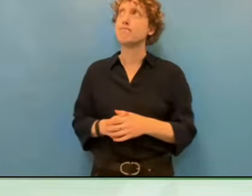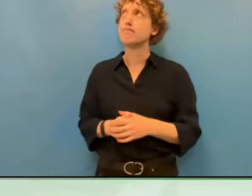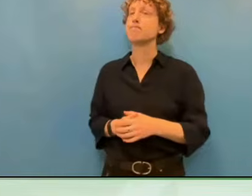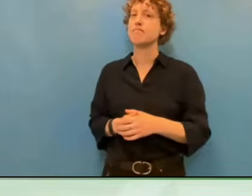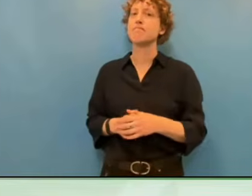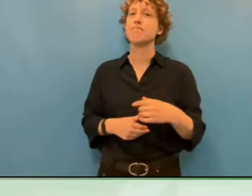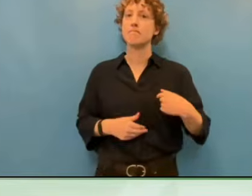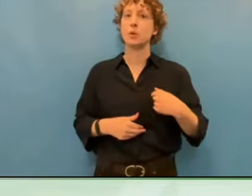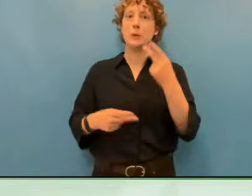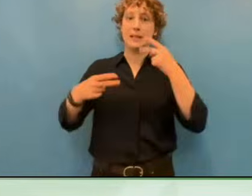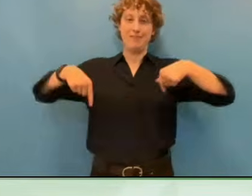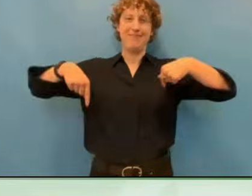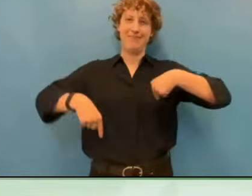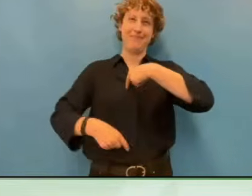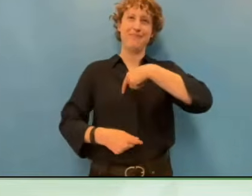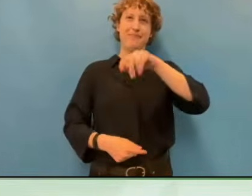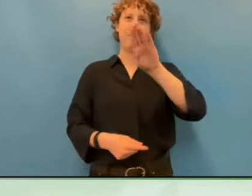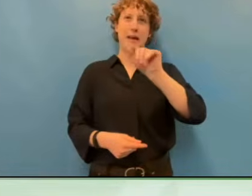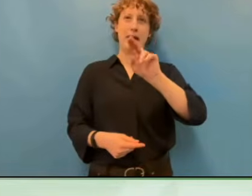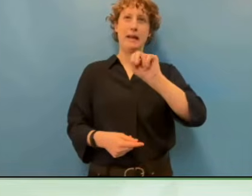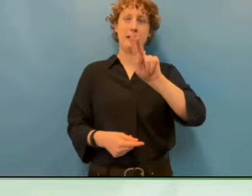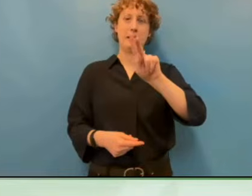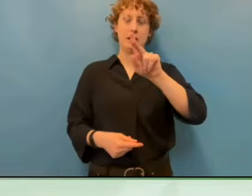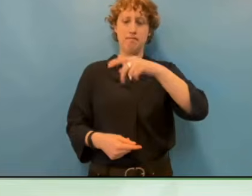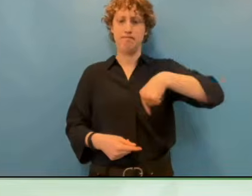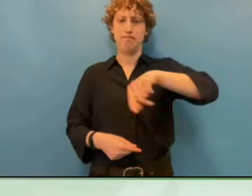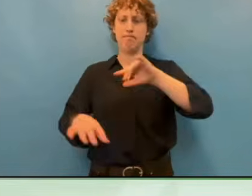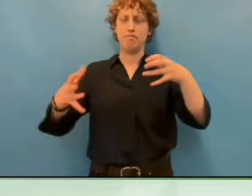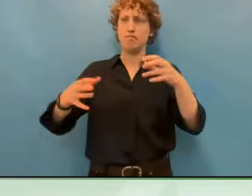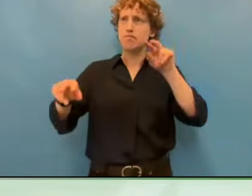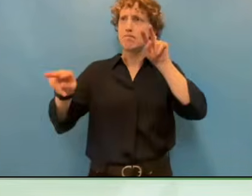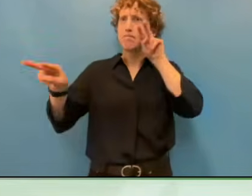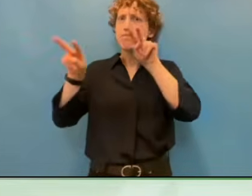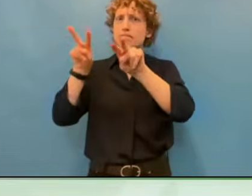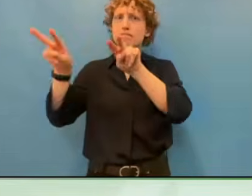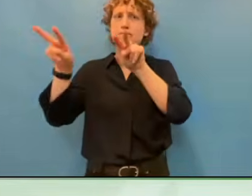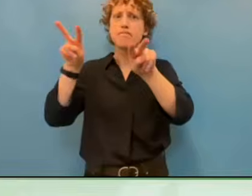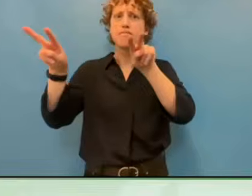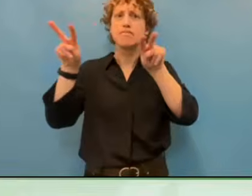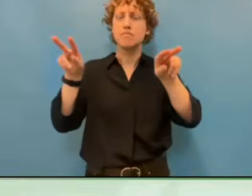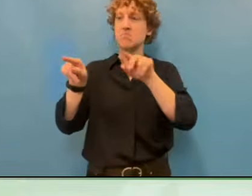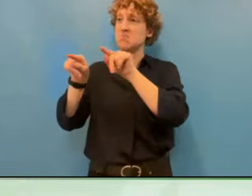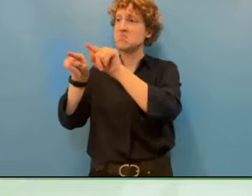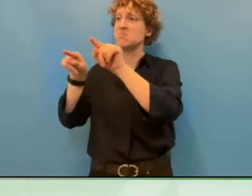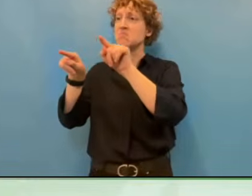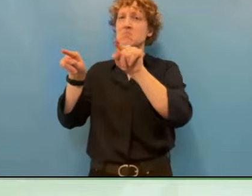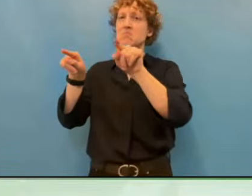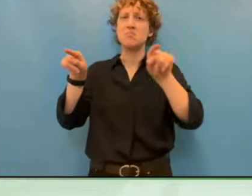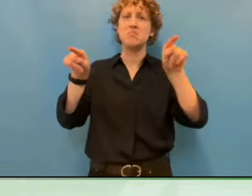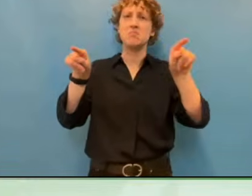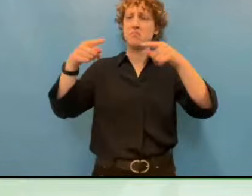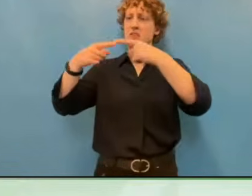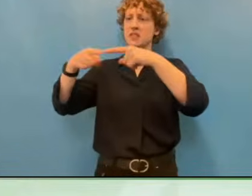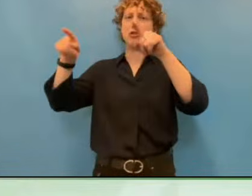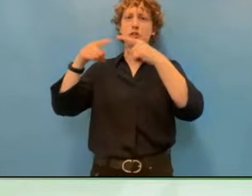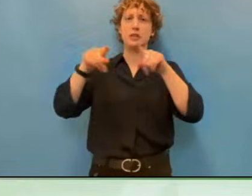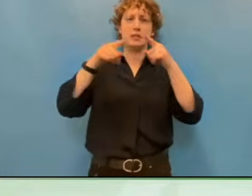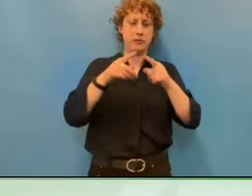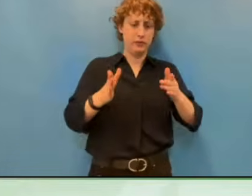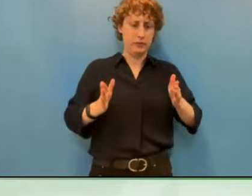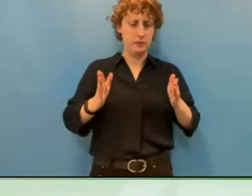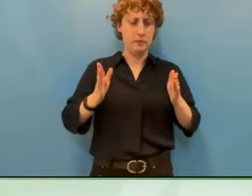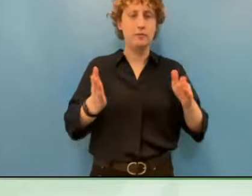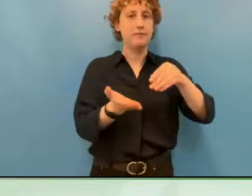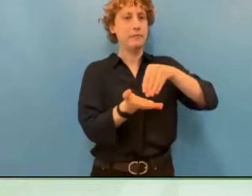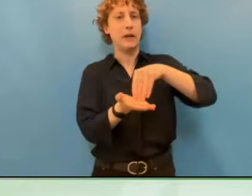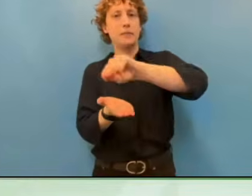bank that we all are engaging in different way of digital transactions. So everybody